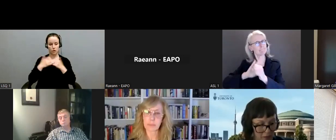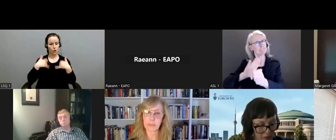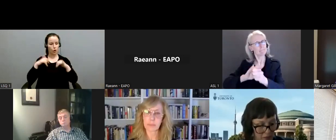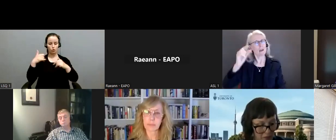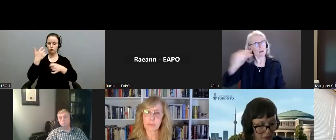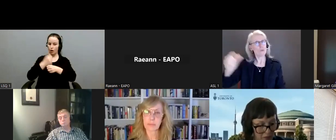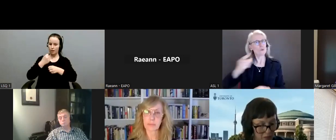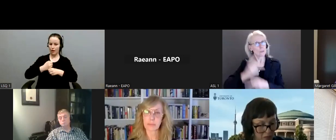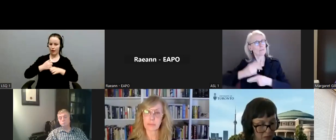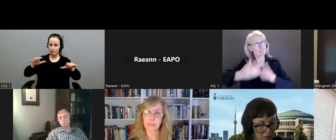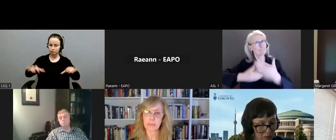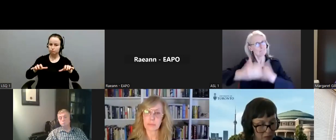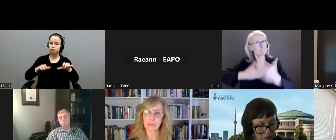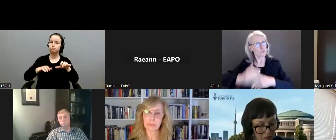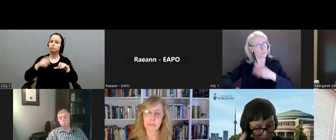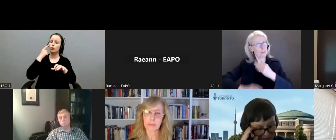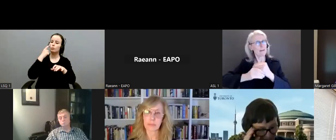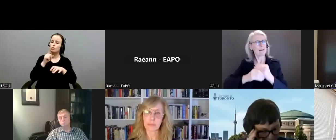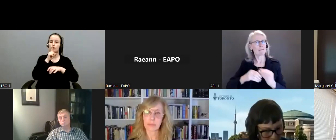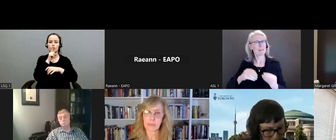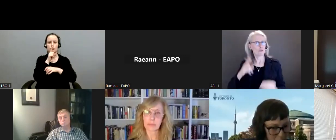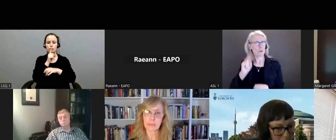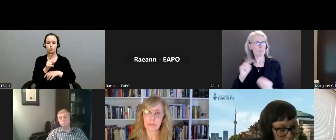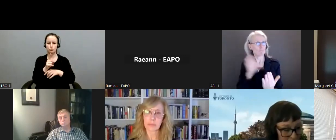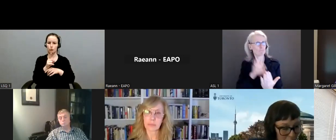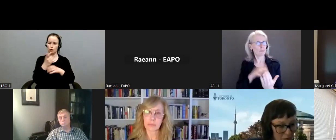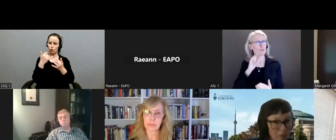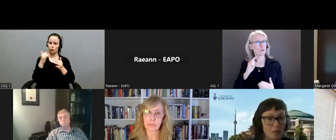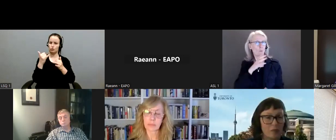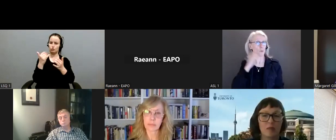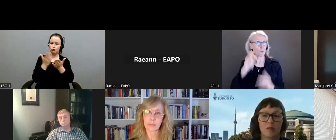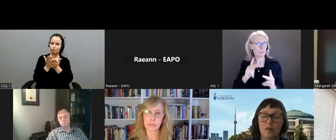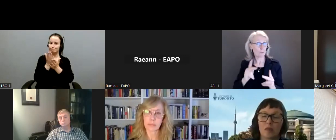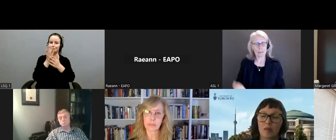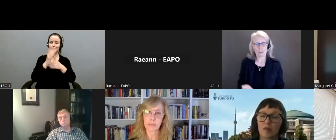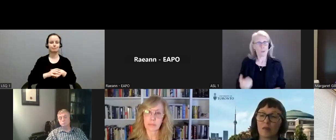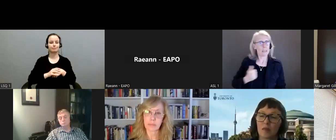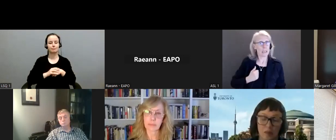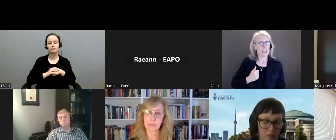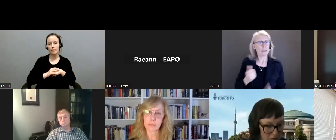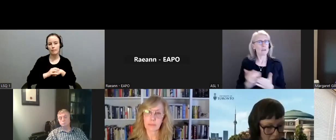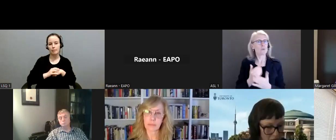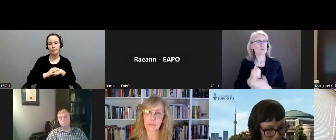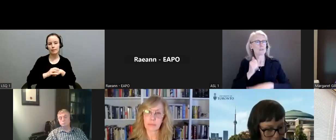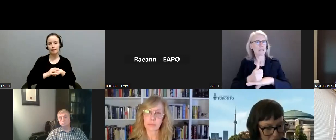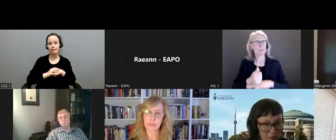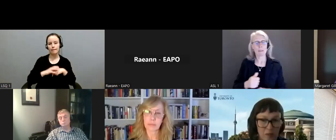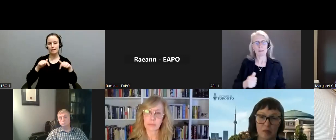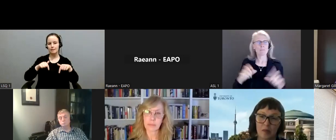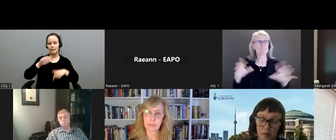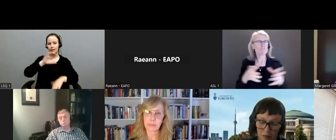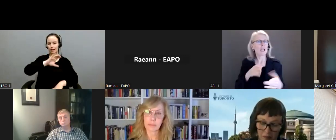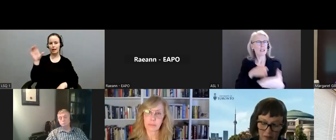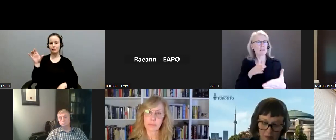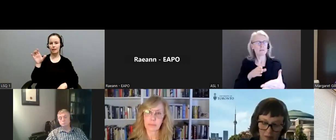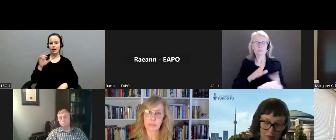momentum going. Here in Canada, we have launched the newly established Canadian Coalition Against Ageism, which is comprised